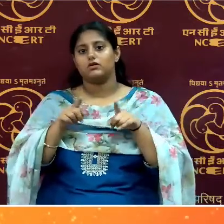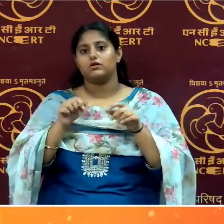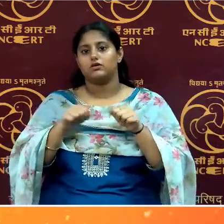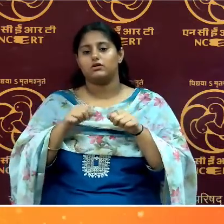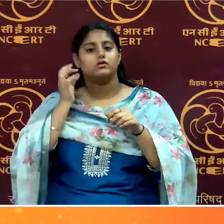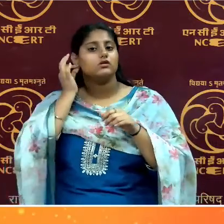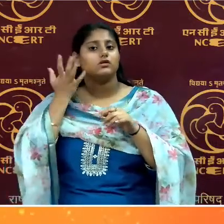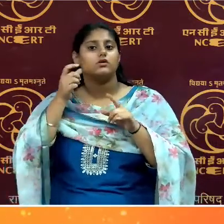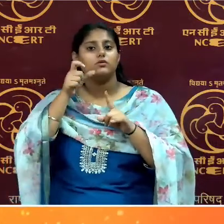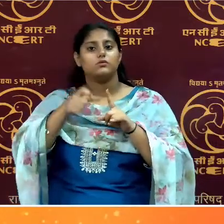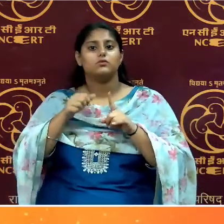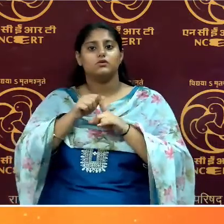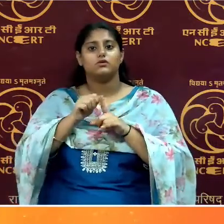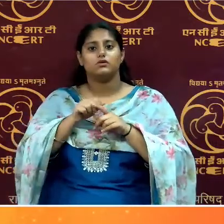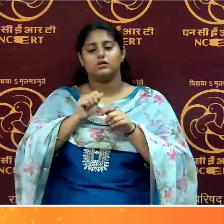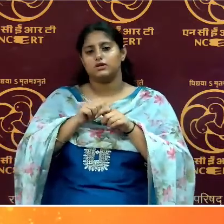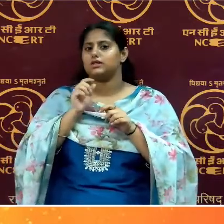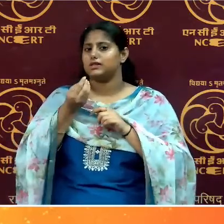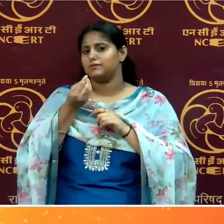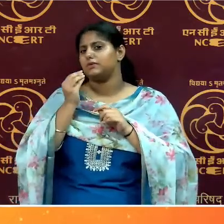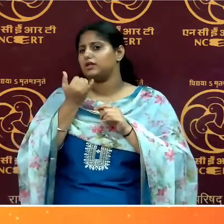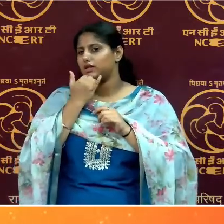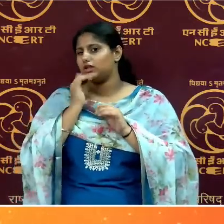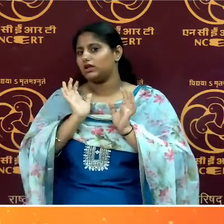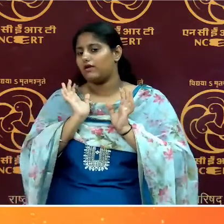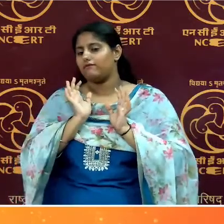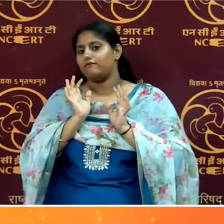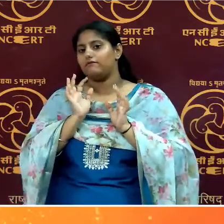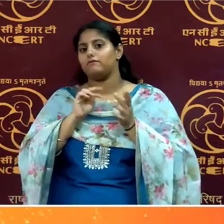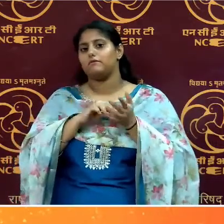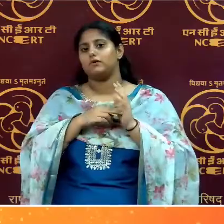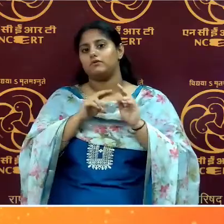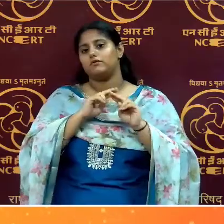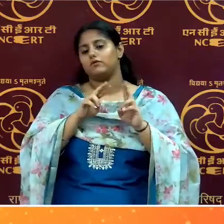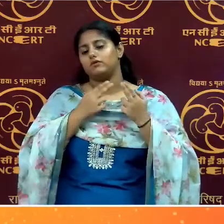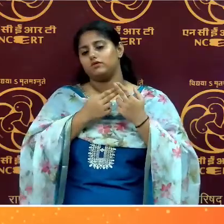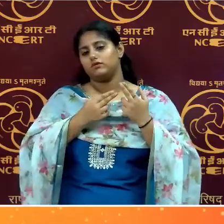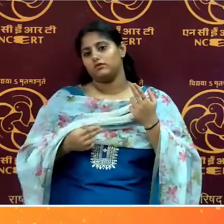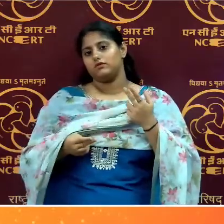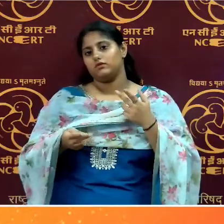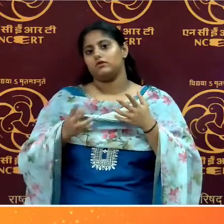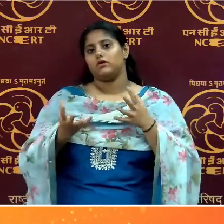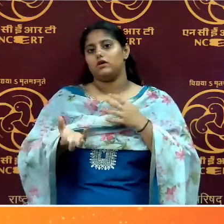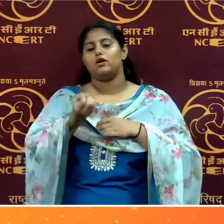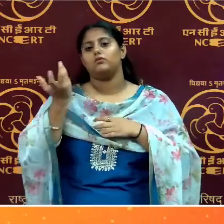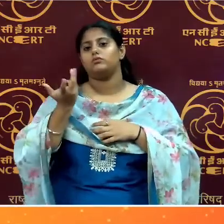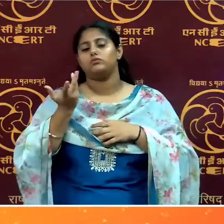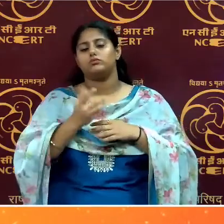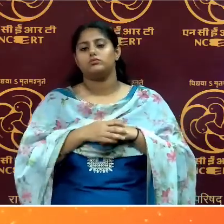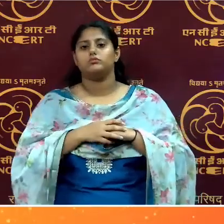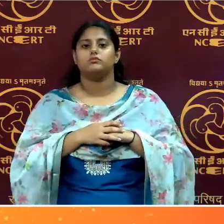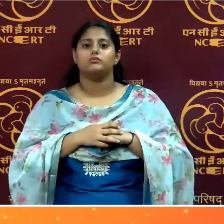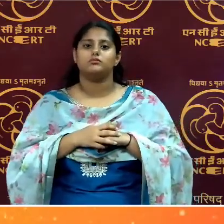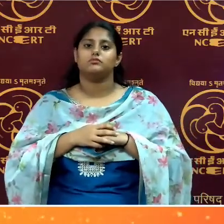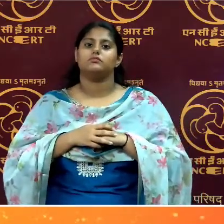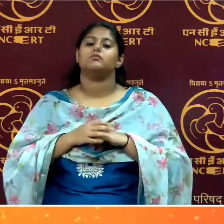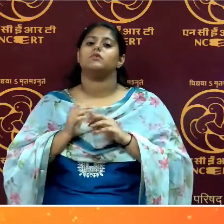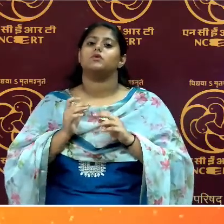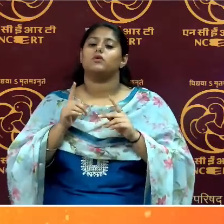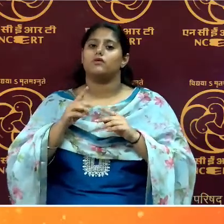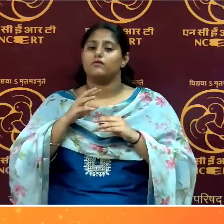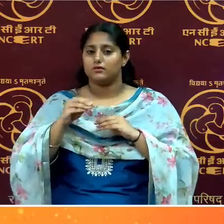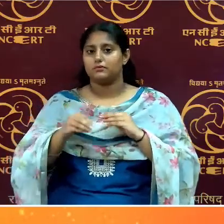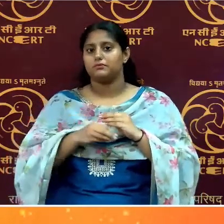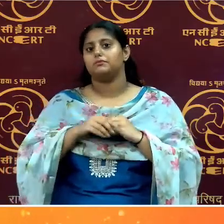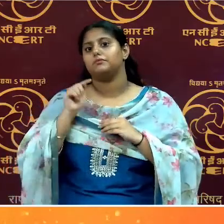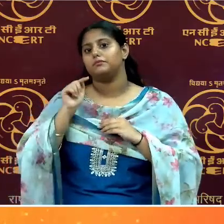has done something wrong. Okay, so that was the whole story where he got his eureka moment. Yeah. Now, what are the factors which are